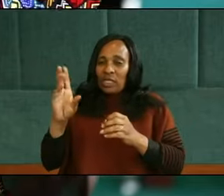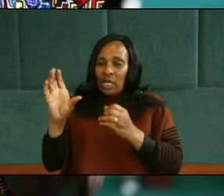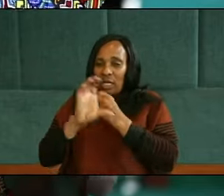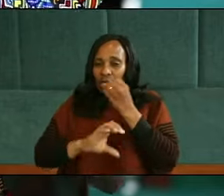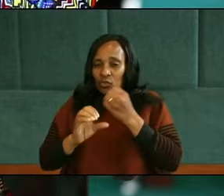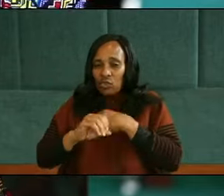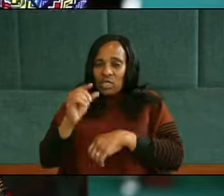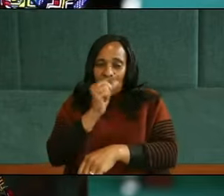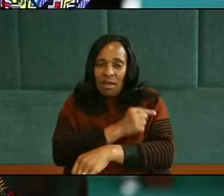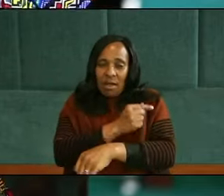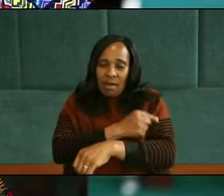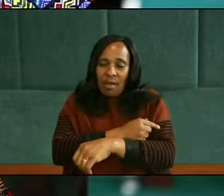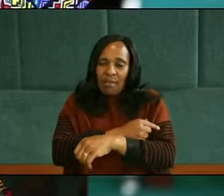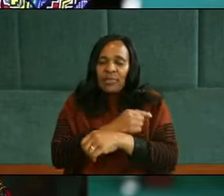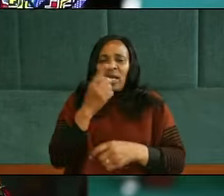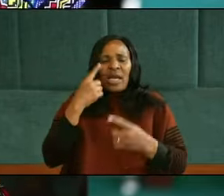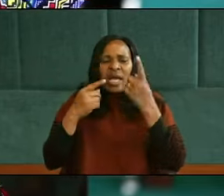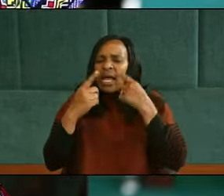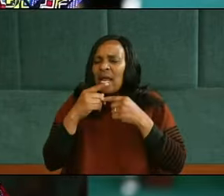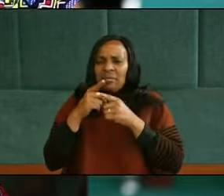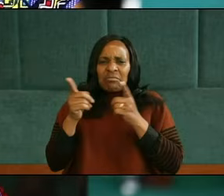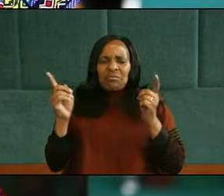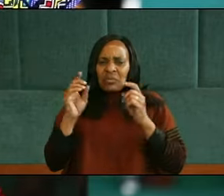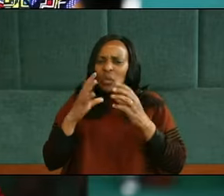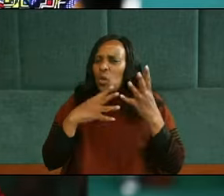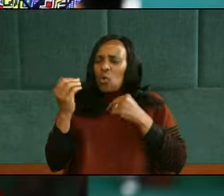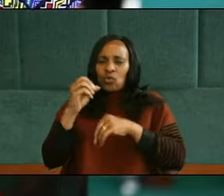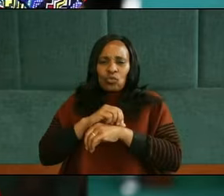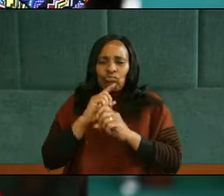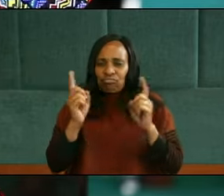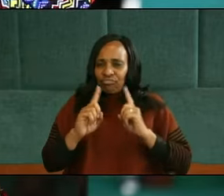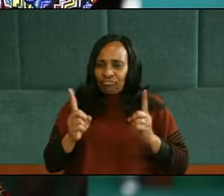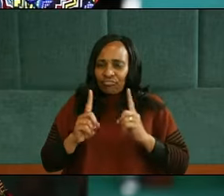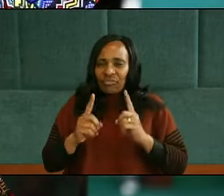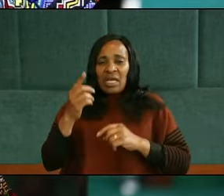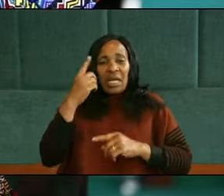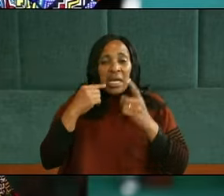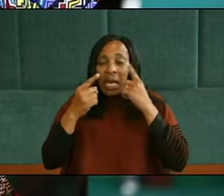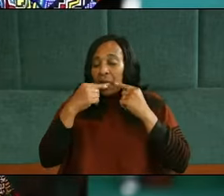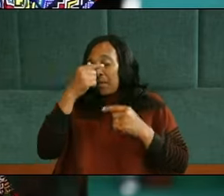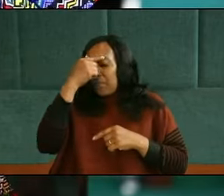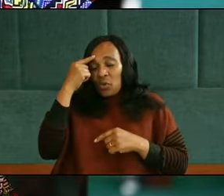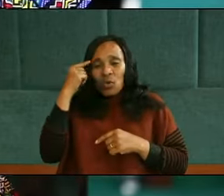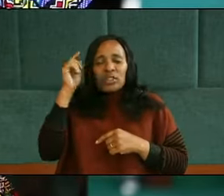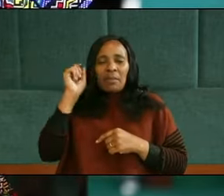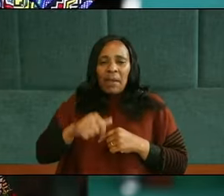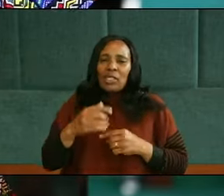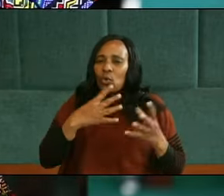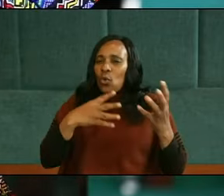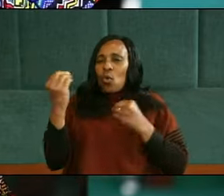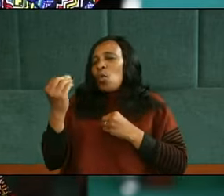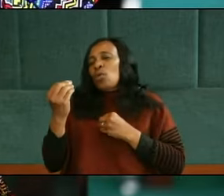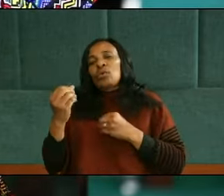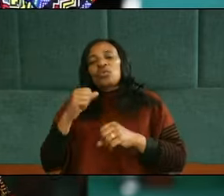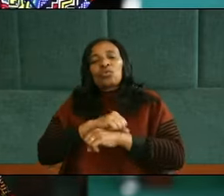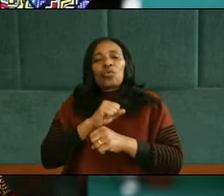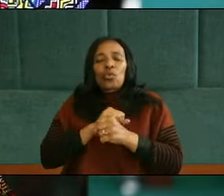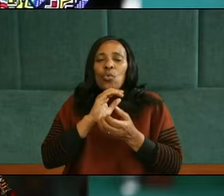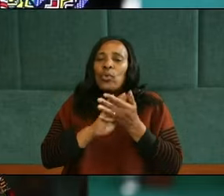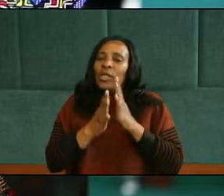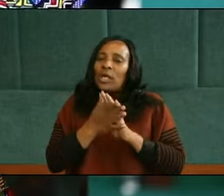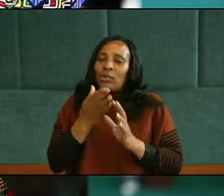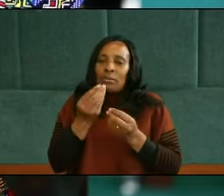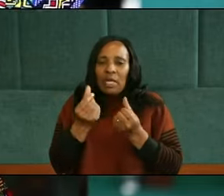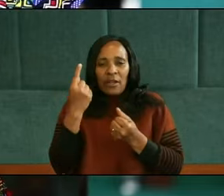Ghana. She wasn't crying because she had to go to school. She was crying because she had to go to school without any money for